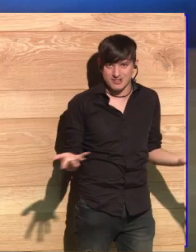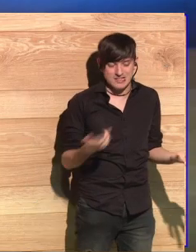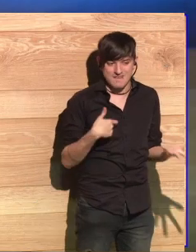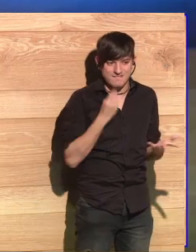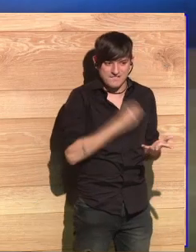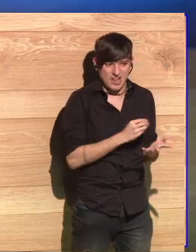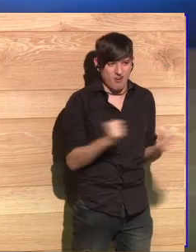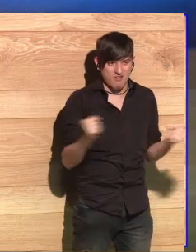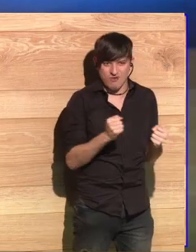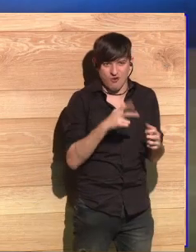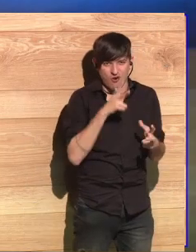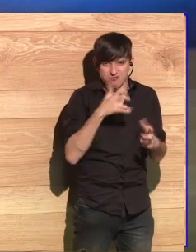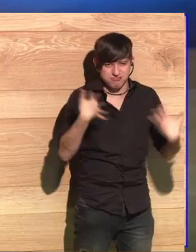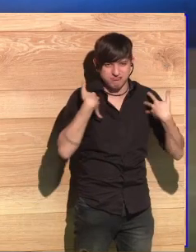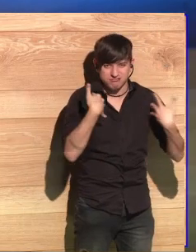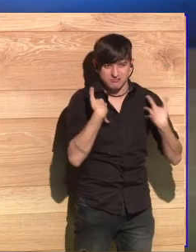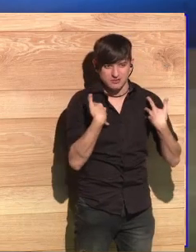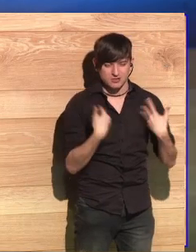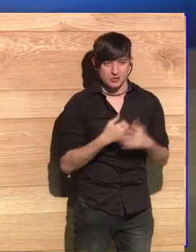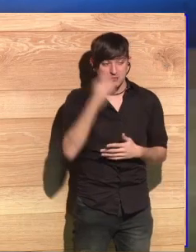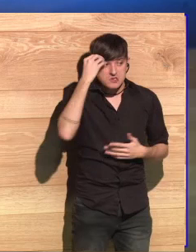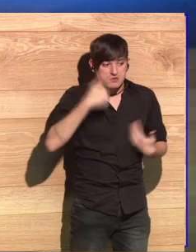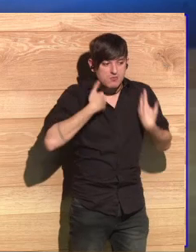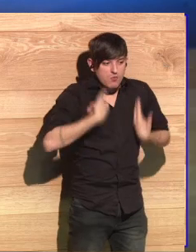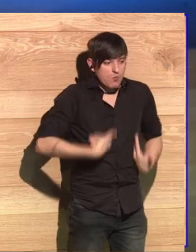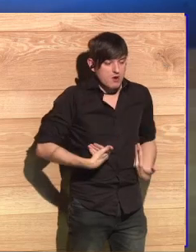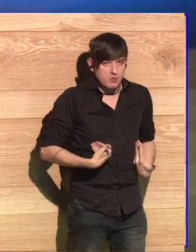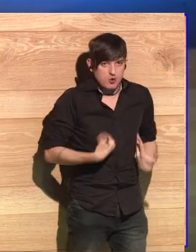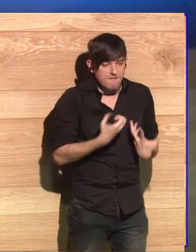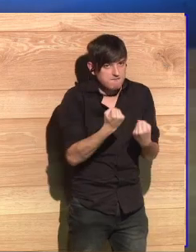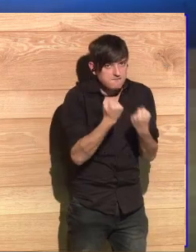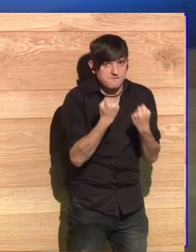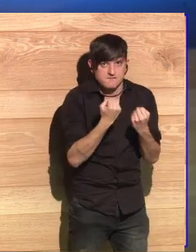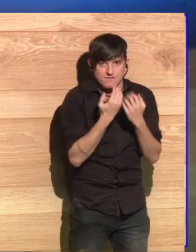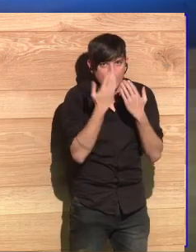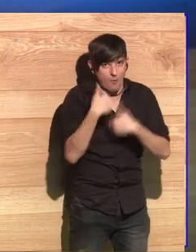I don't know. I wouldn't have had the physical strength to do it if I was